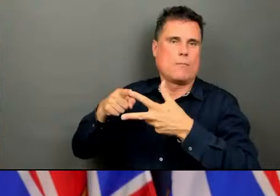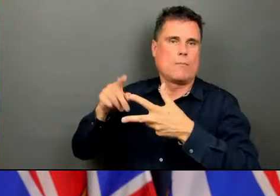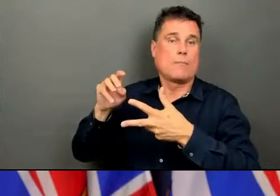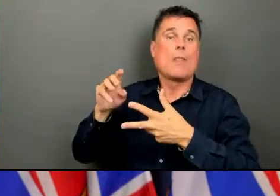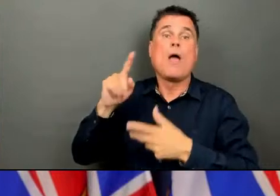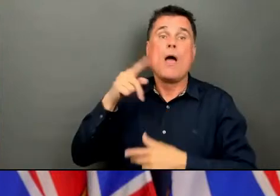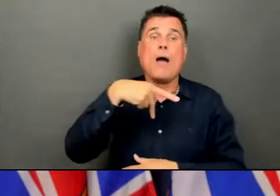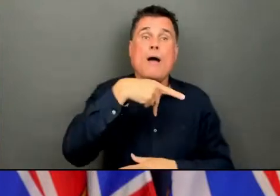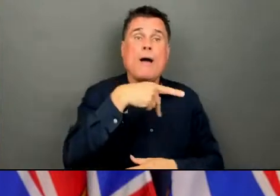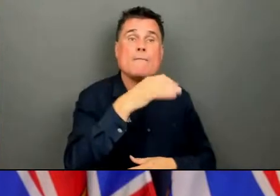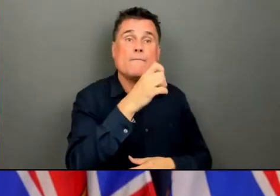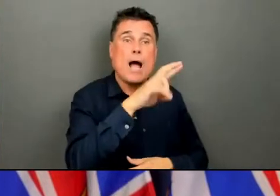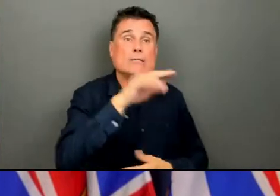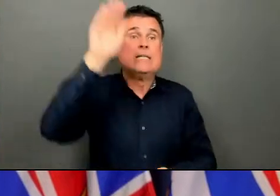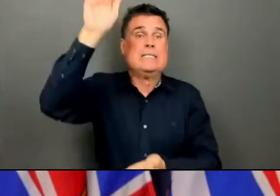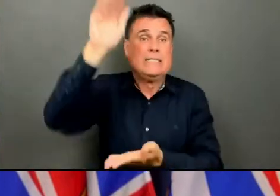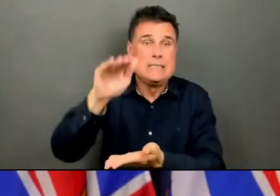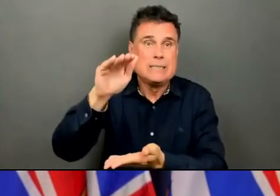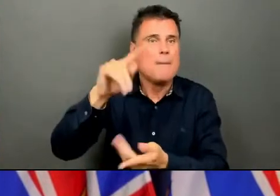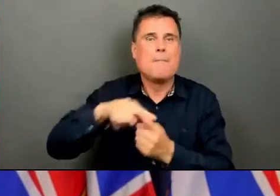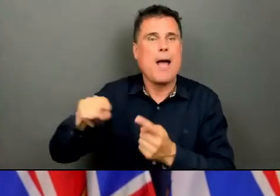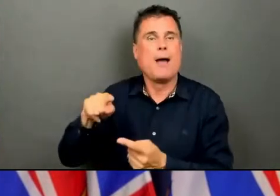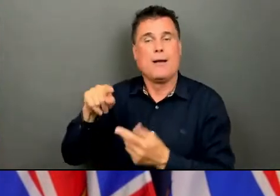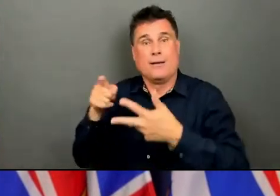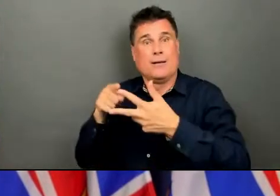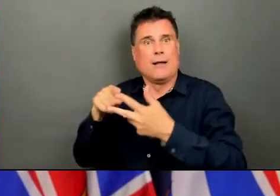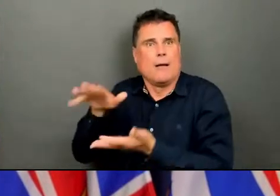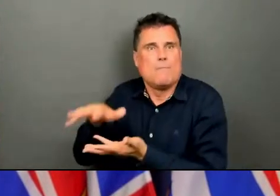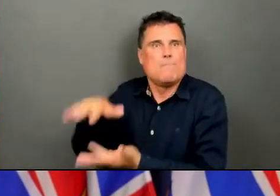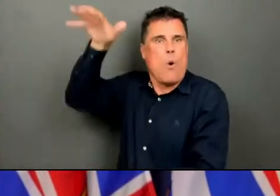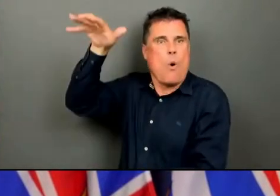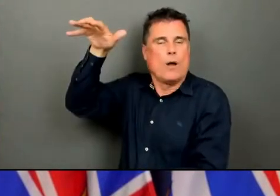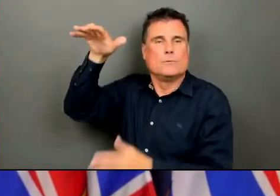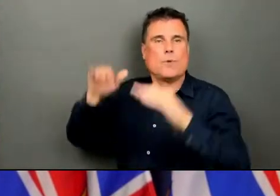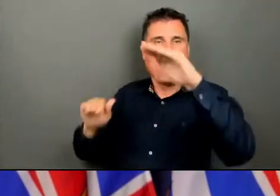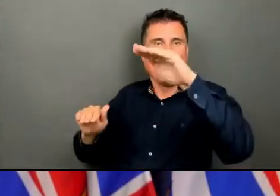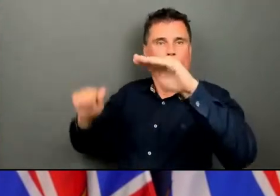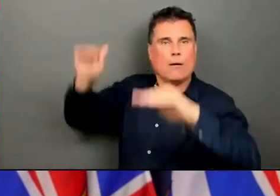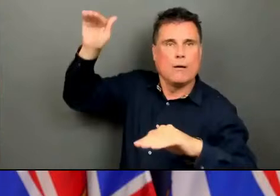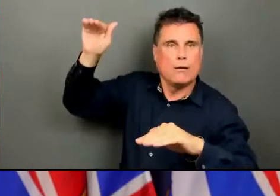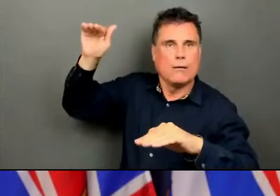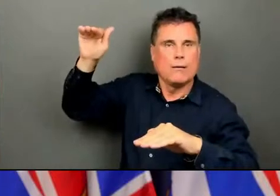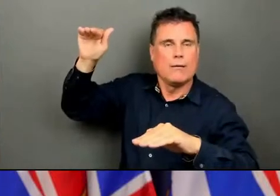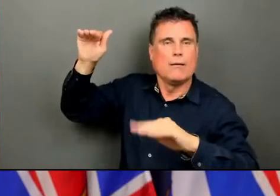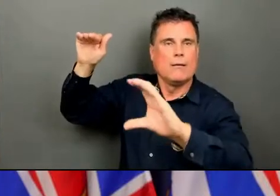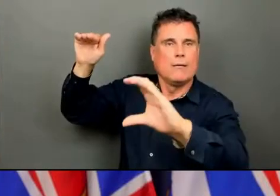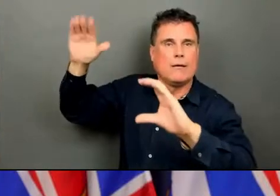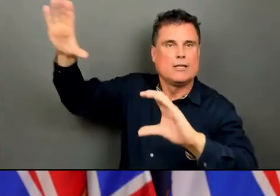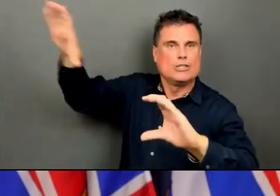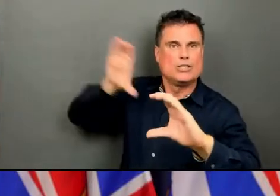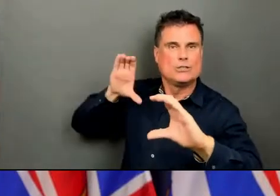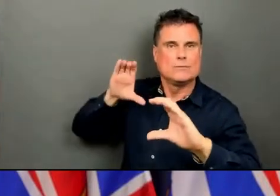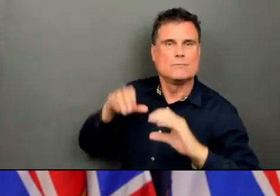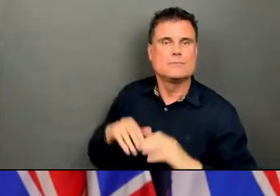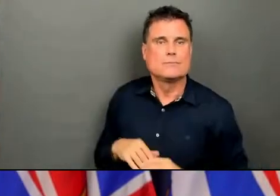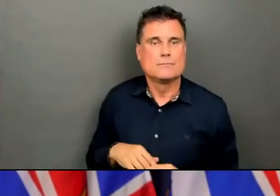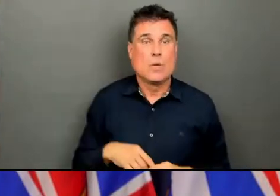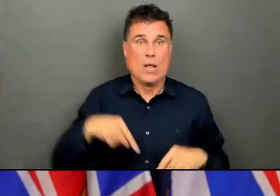in the amount of Moderna we're receiving in the system. With respect to Pfizer, the week we're in, we've already